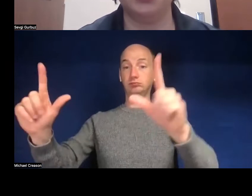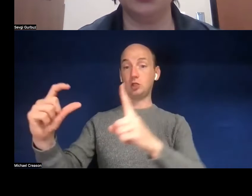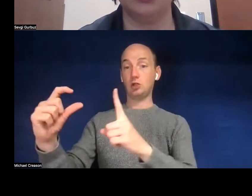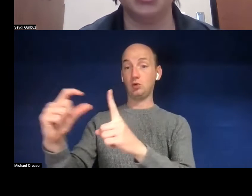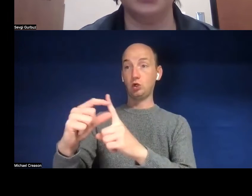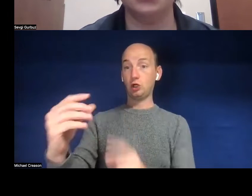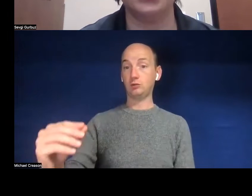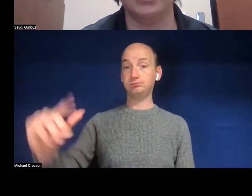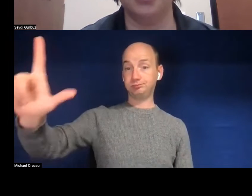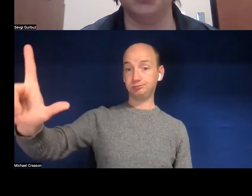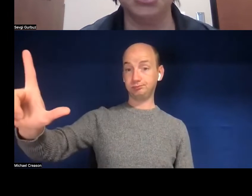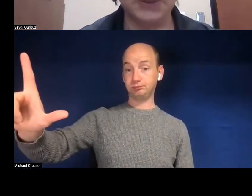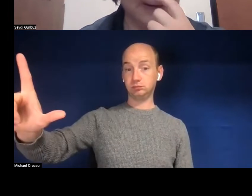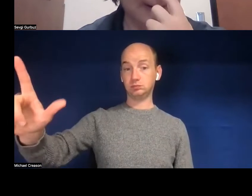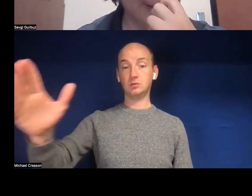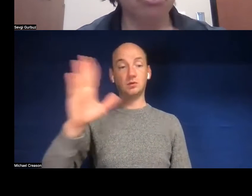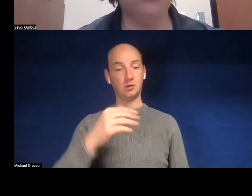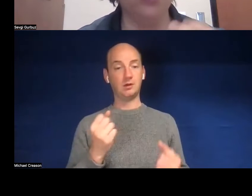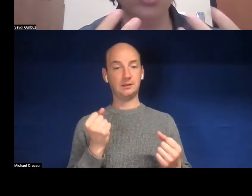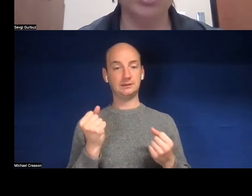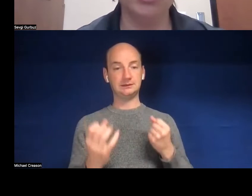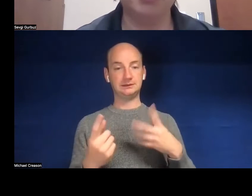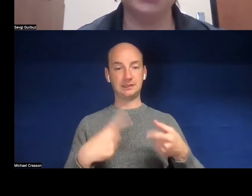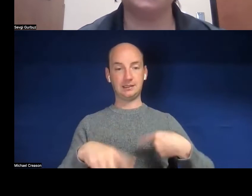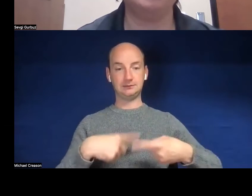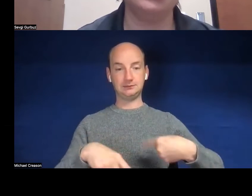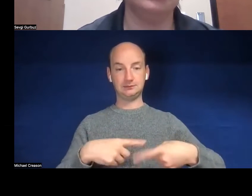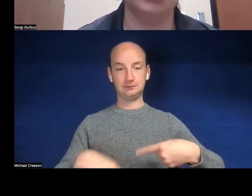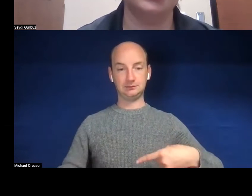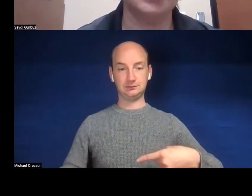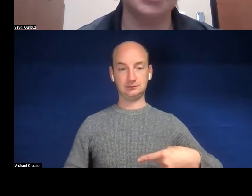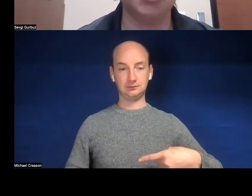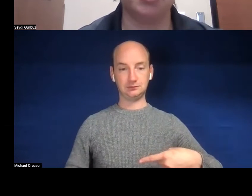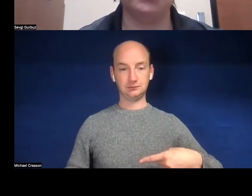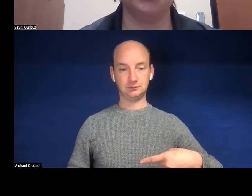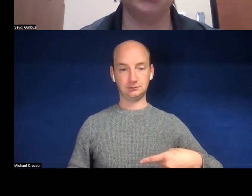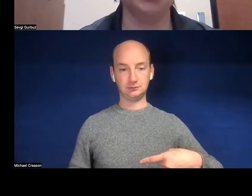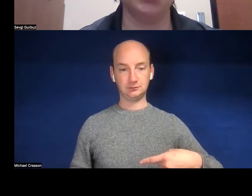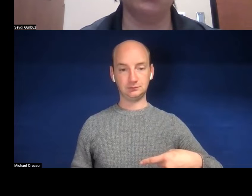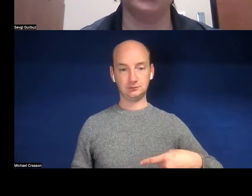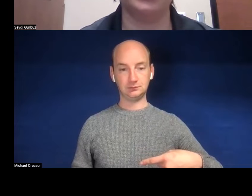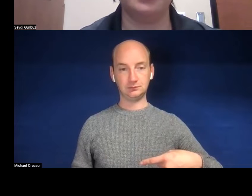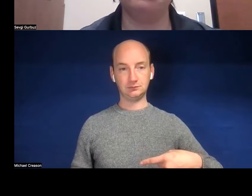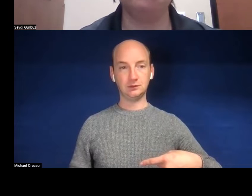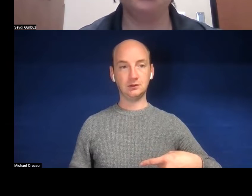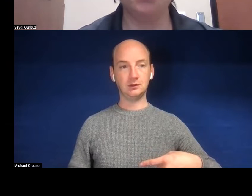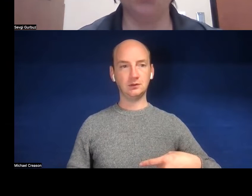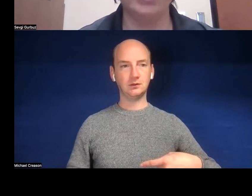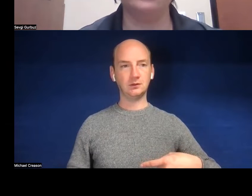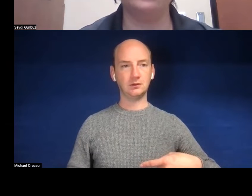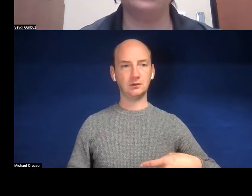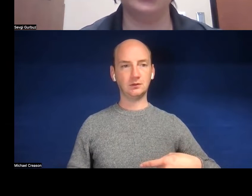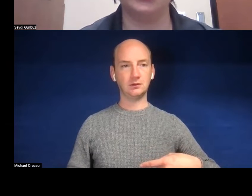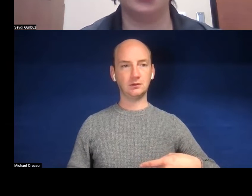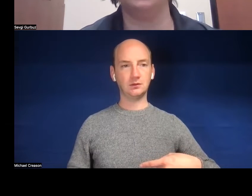the participant to articulate in sign language. Before the participant does the experiments, we do go over with them